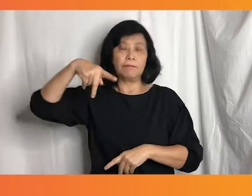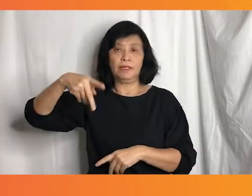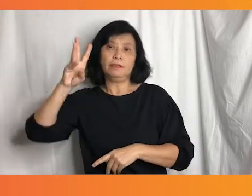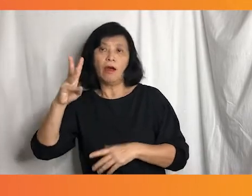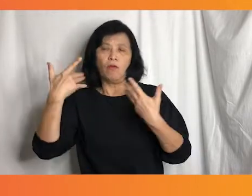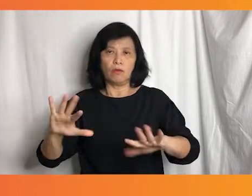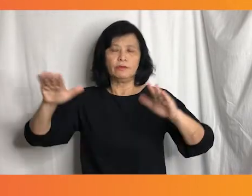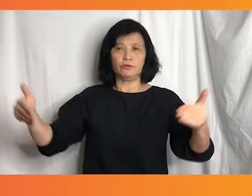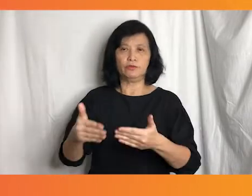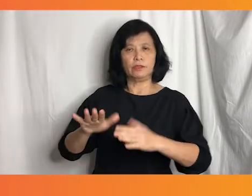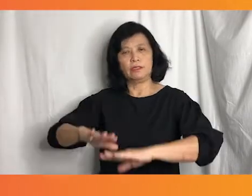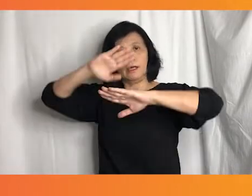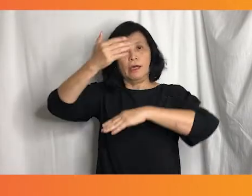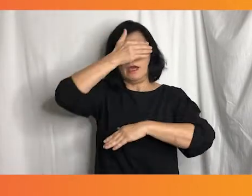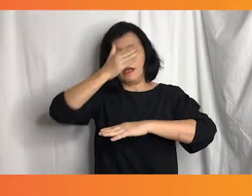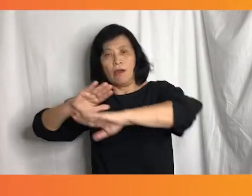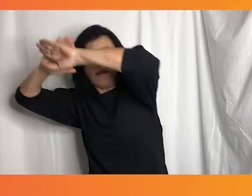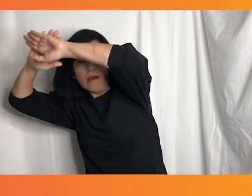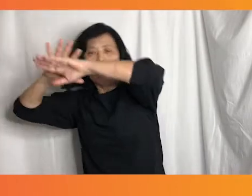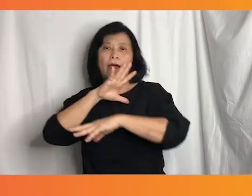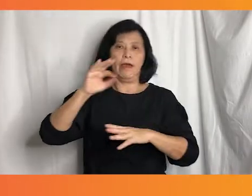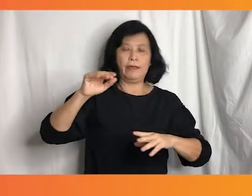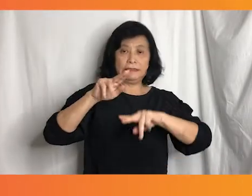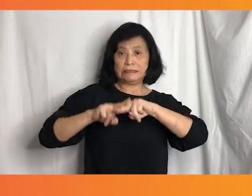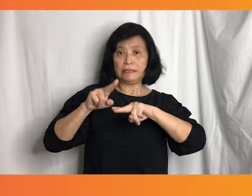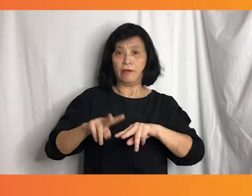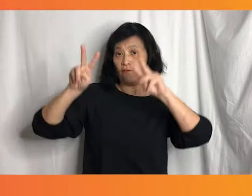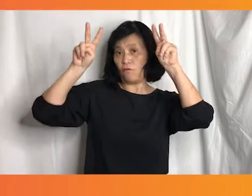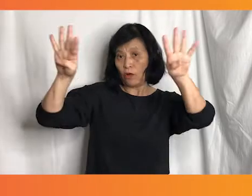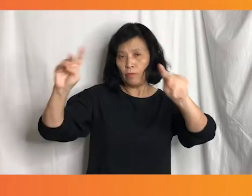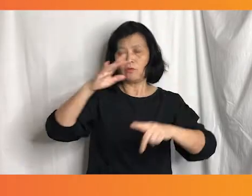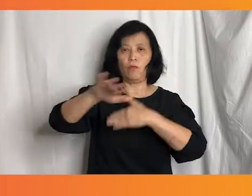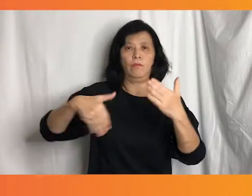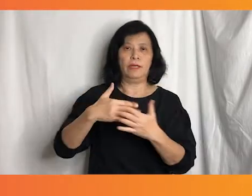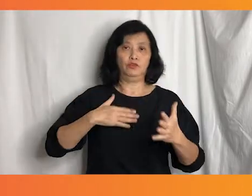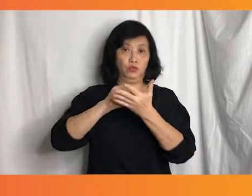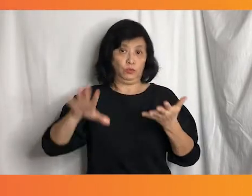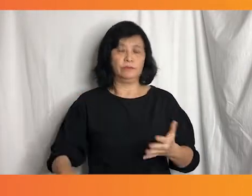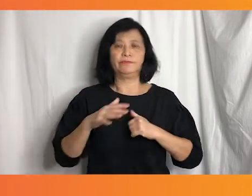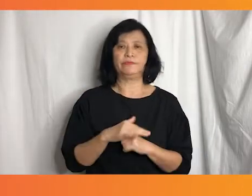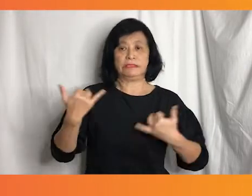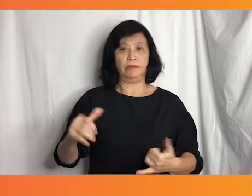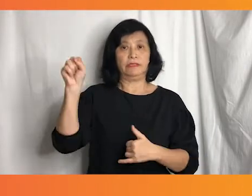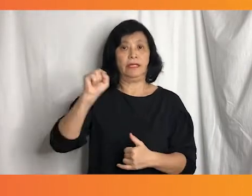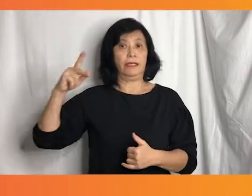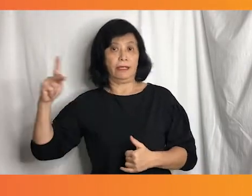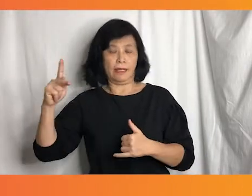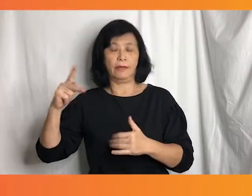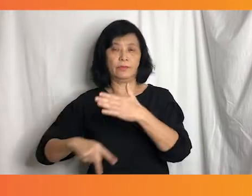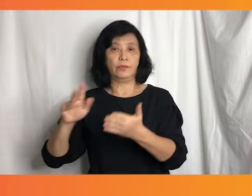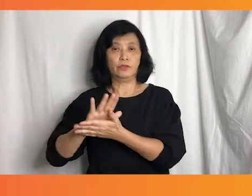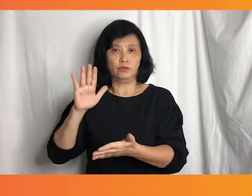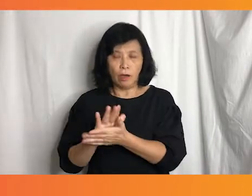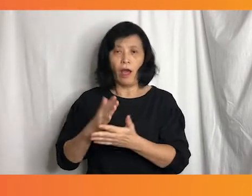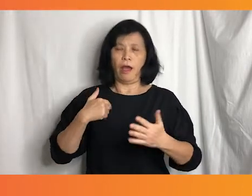sitting volleyball as part of their post-exam activities. This year, in Sengkang Primary School, I've decided to incorporate the use